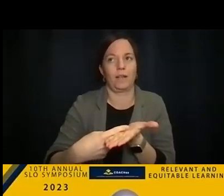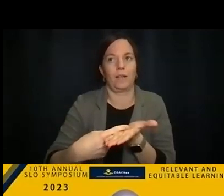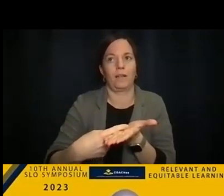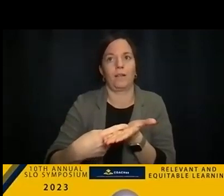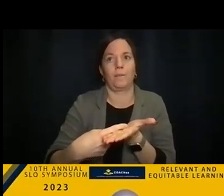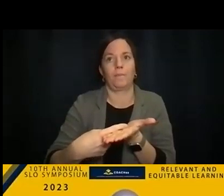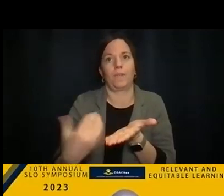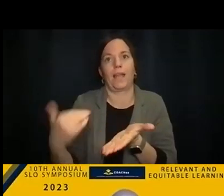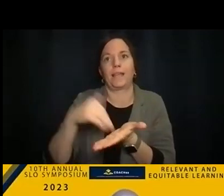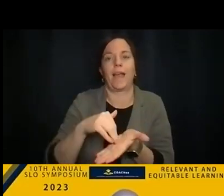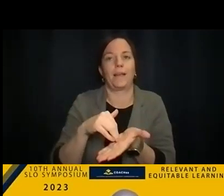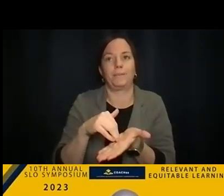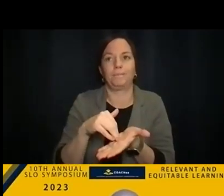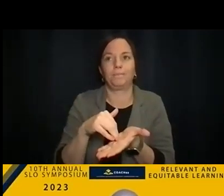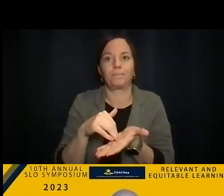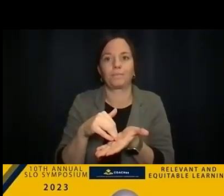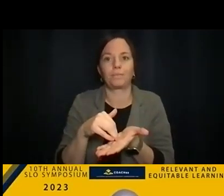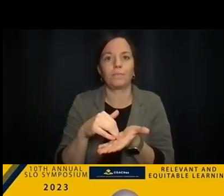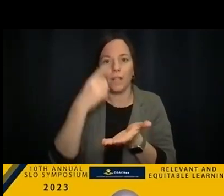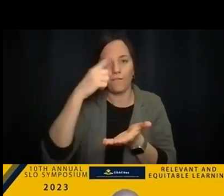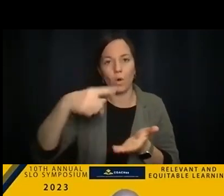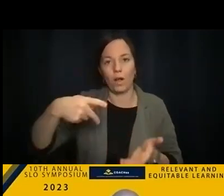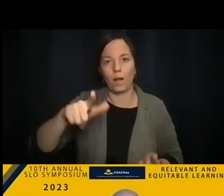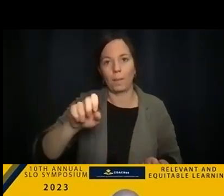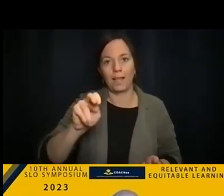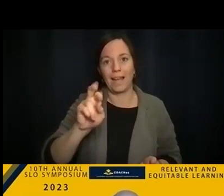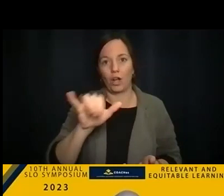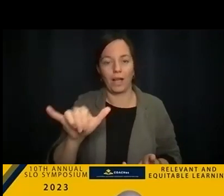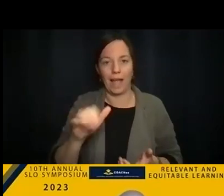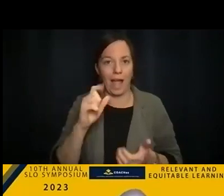know, again, coming up, considering plenaries coming up and whatnot?